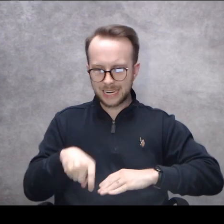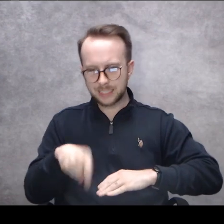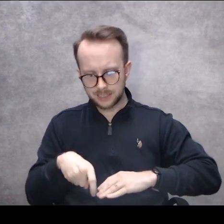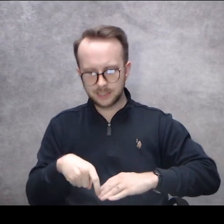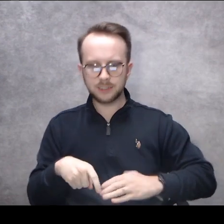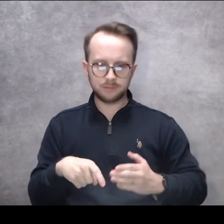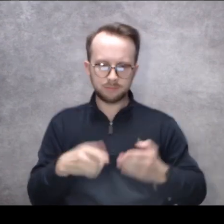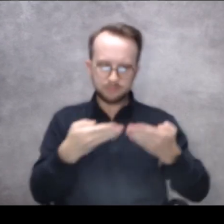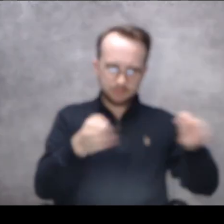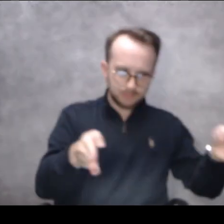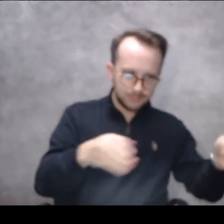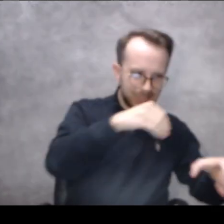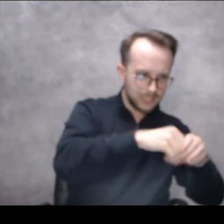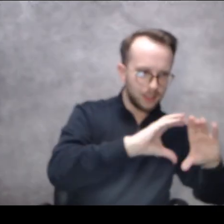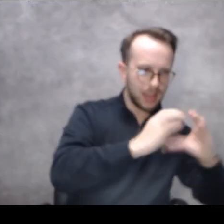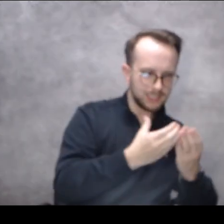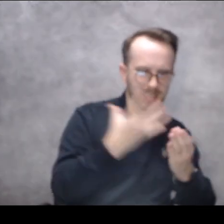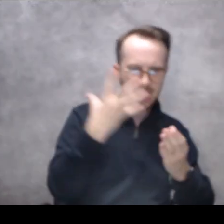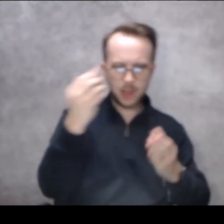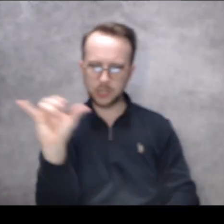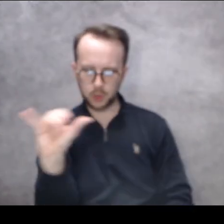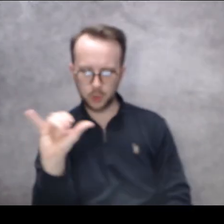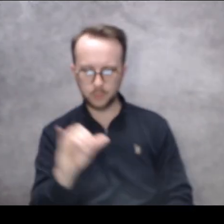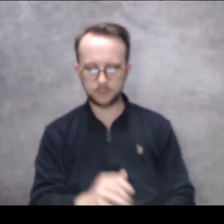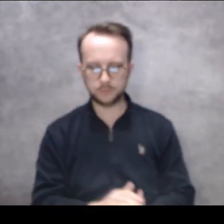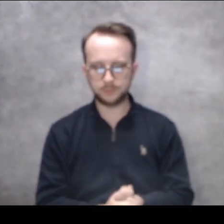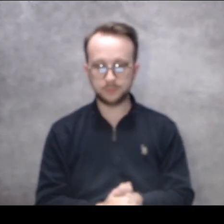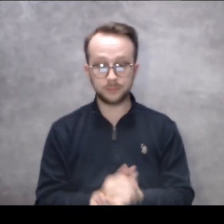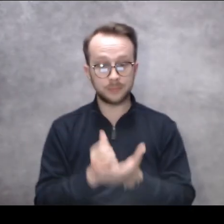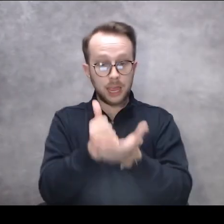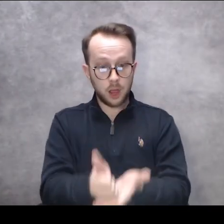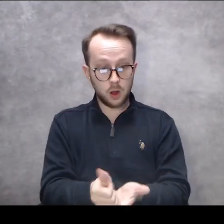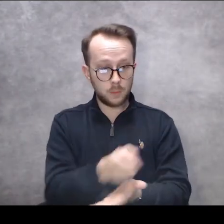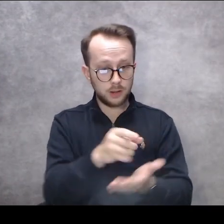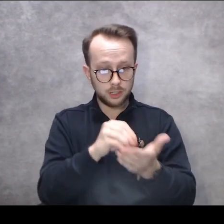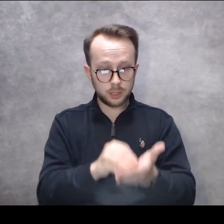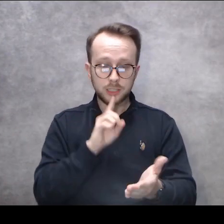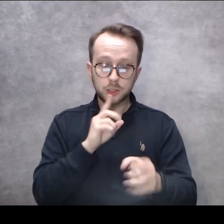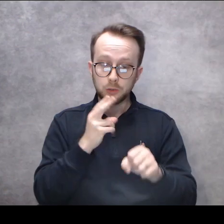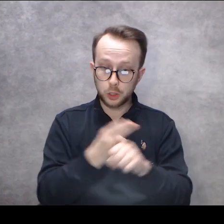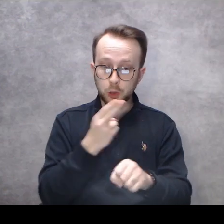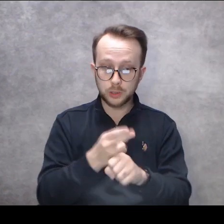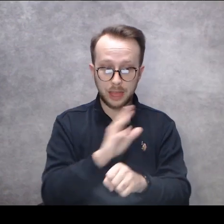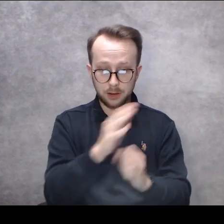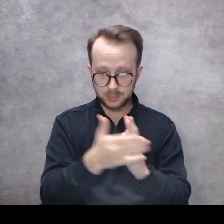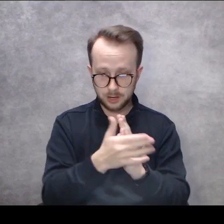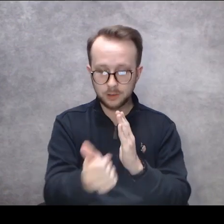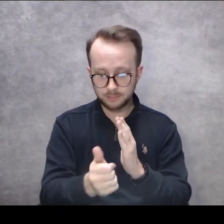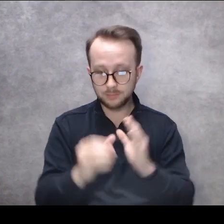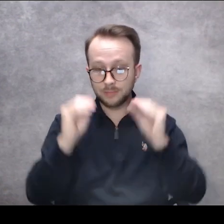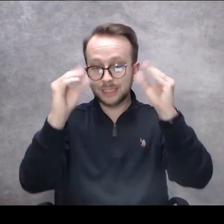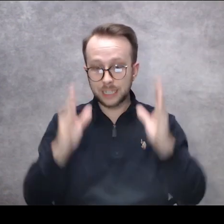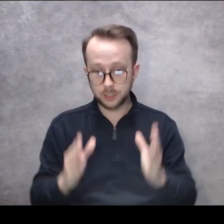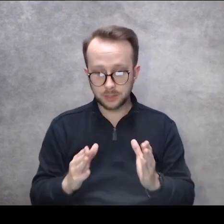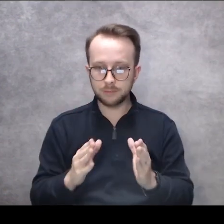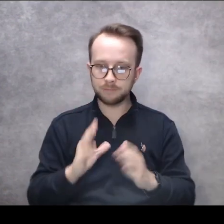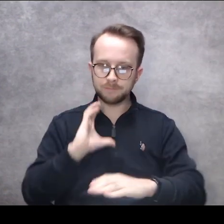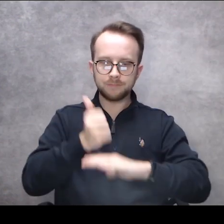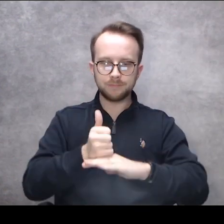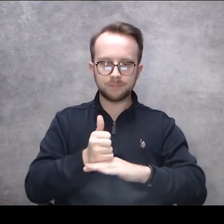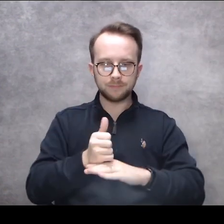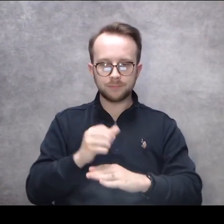more broadly. To help learners build and utilize these important skills, teachers can create